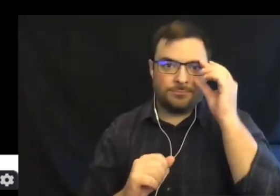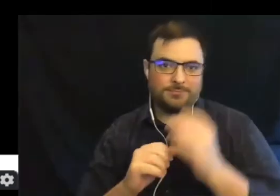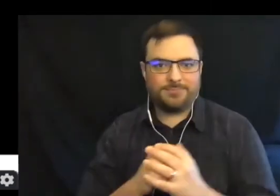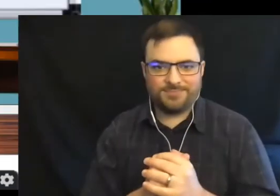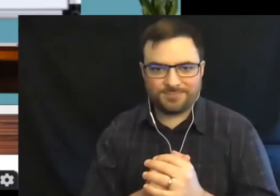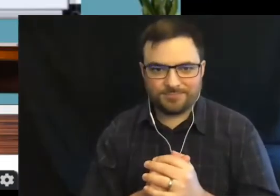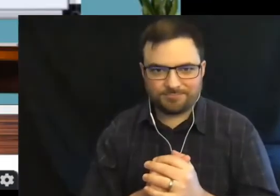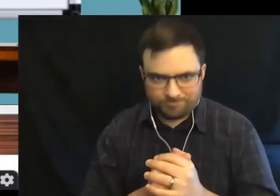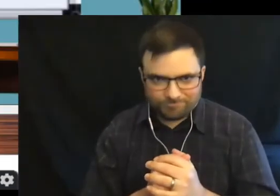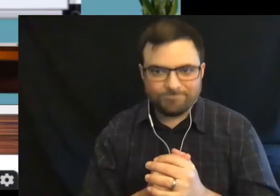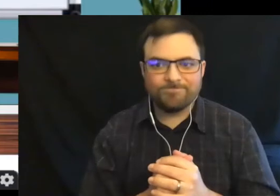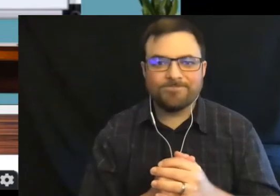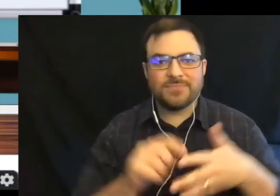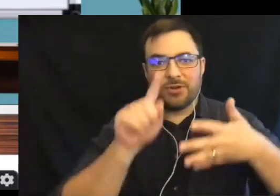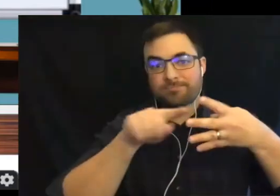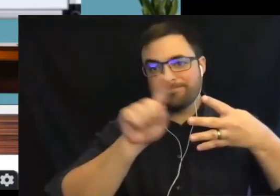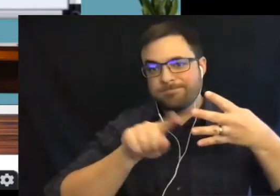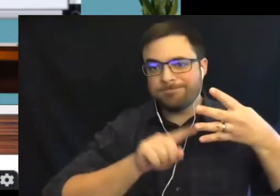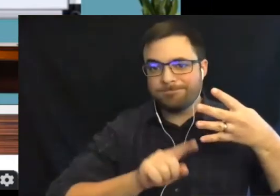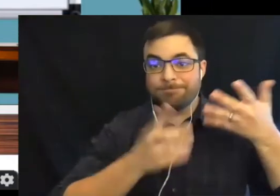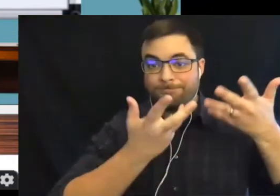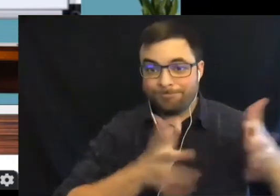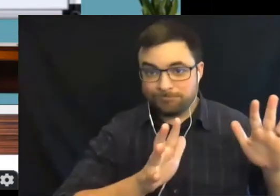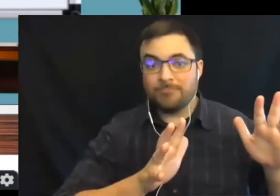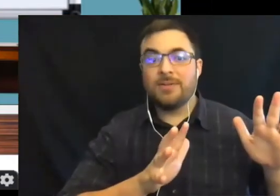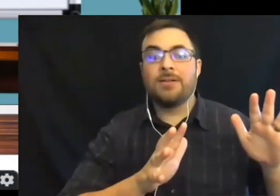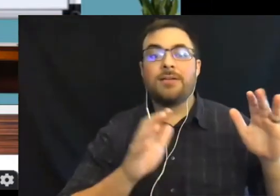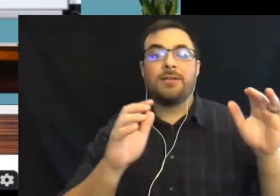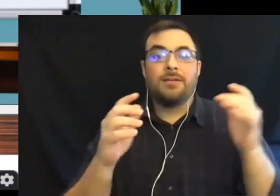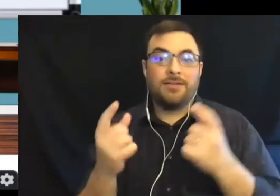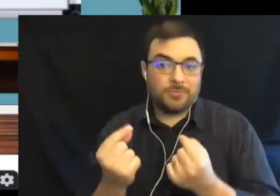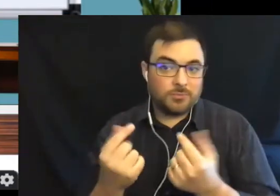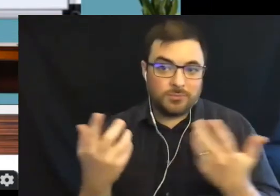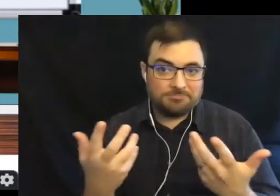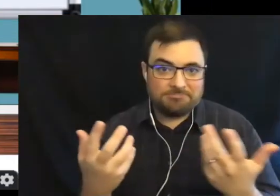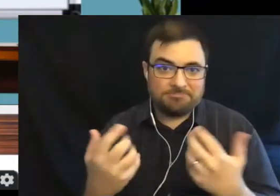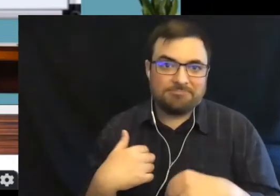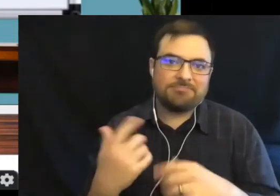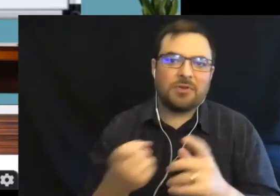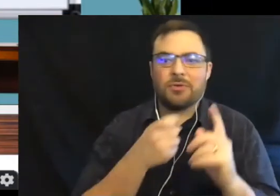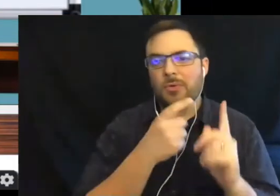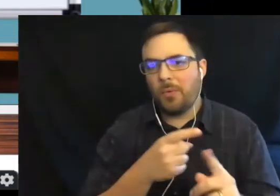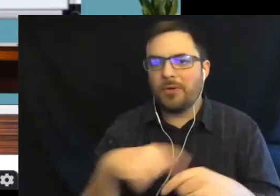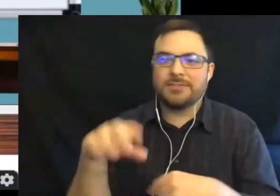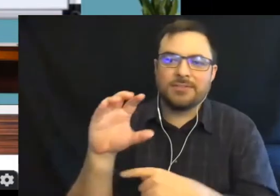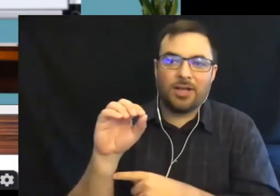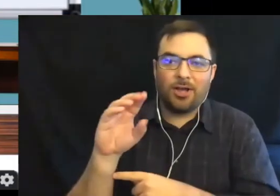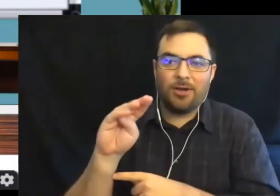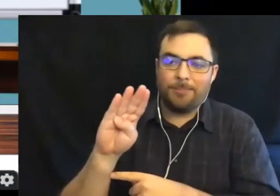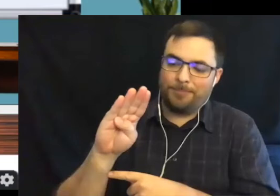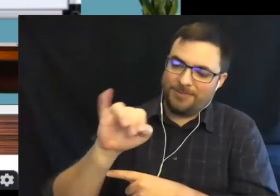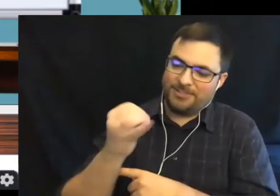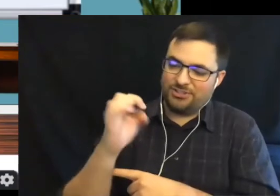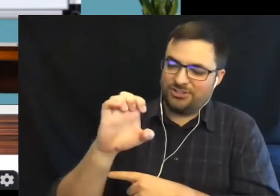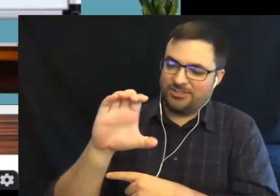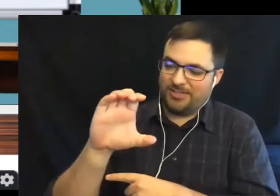So after we do our checklist and we do our listening check, I always like to start with, goals and objectives and share my learning